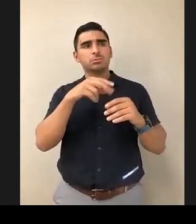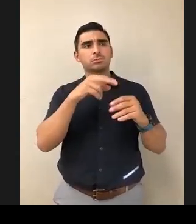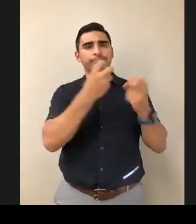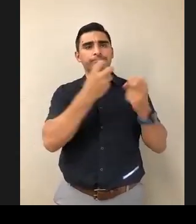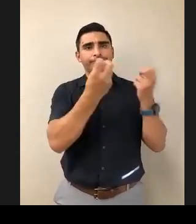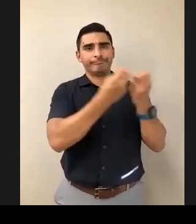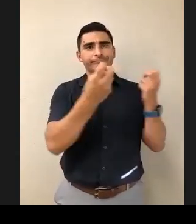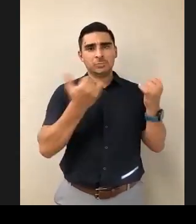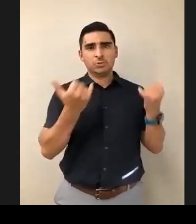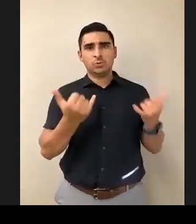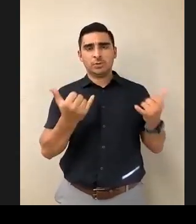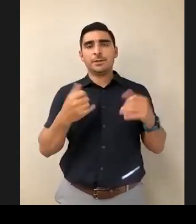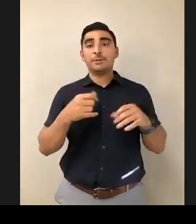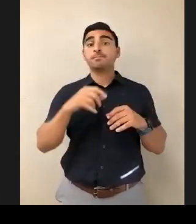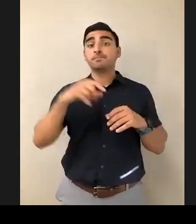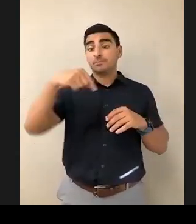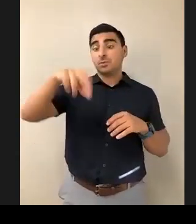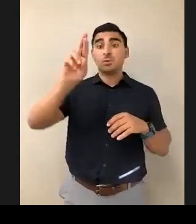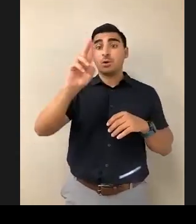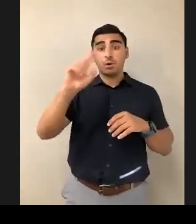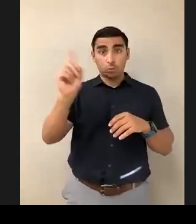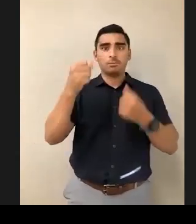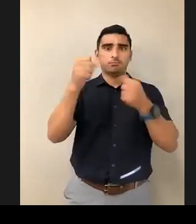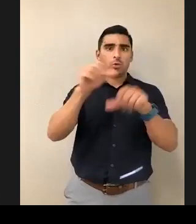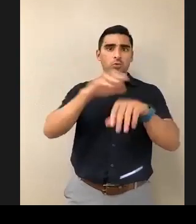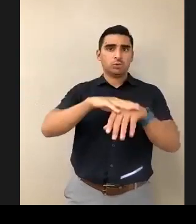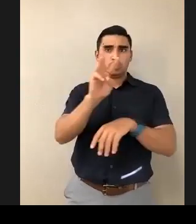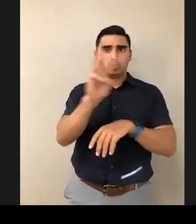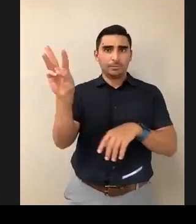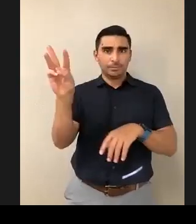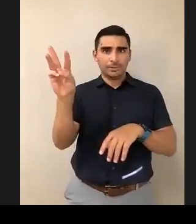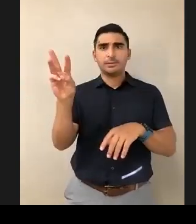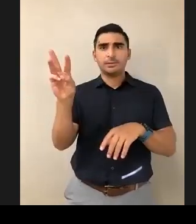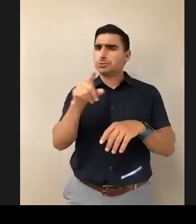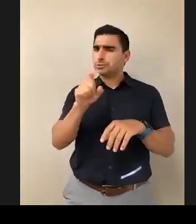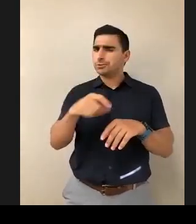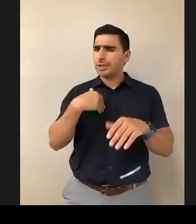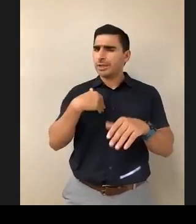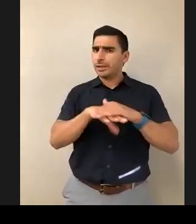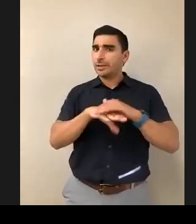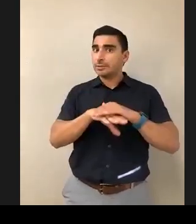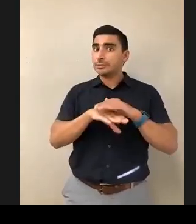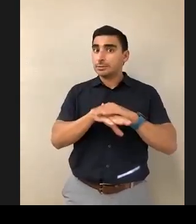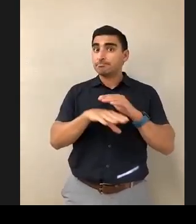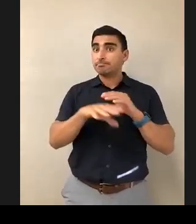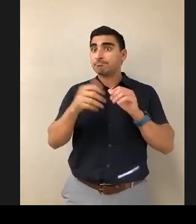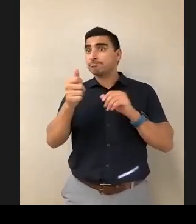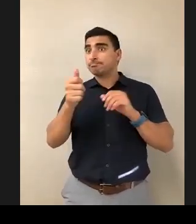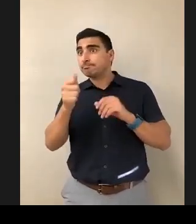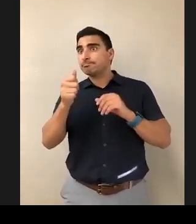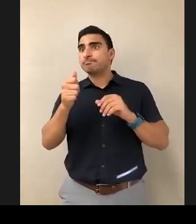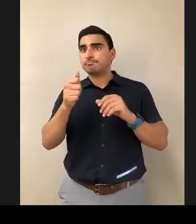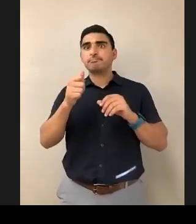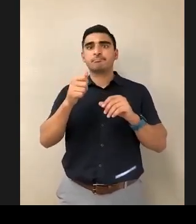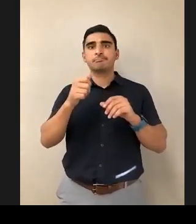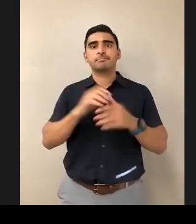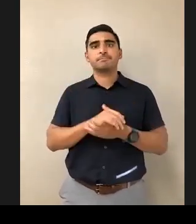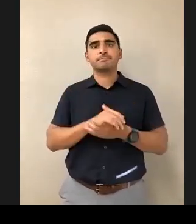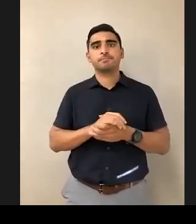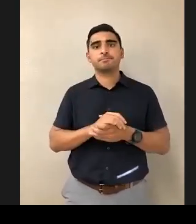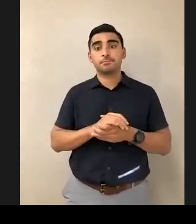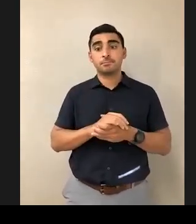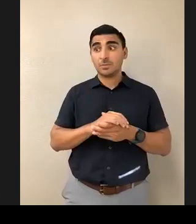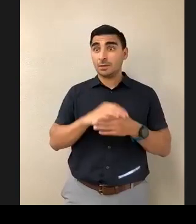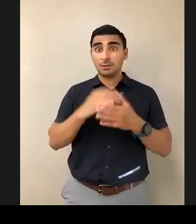code posted on the website that you should have had access to access this Zoom link. So with that, I want to again